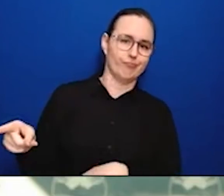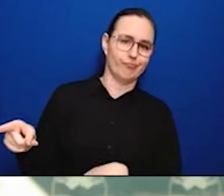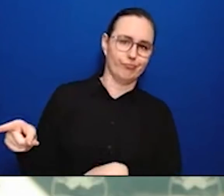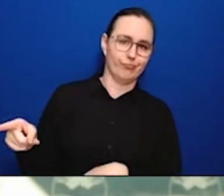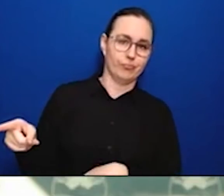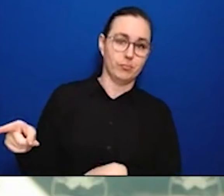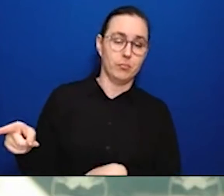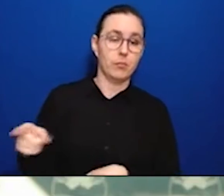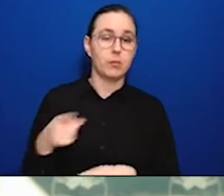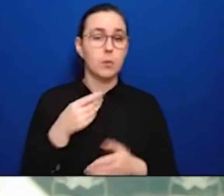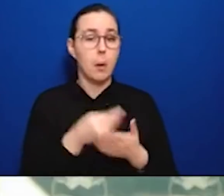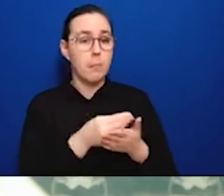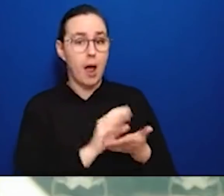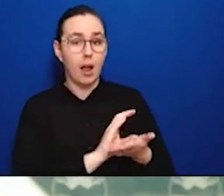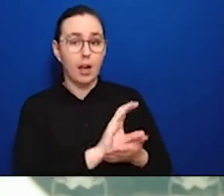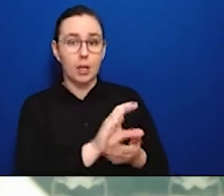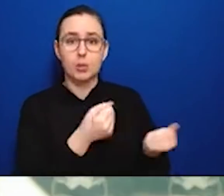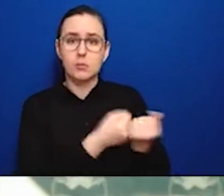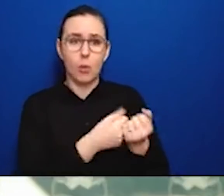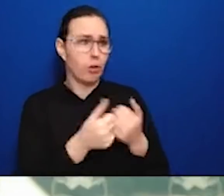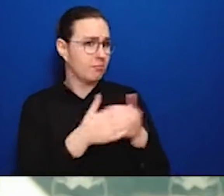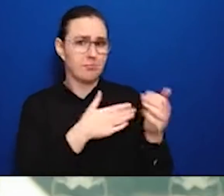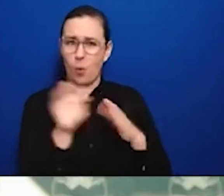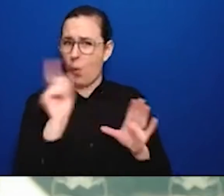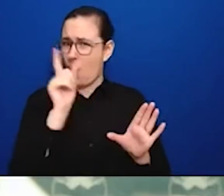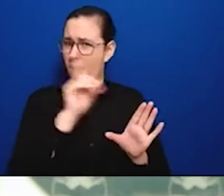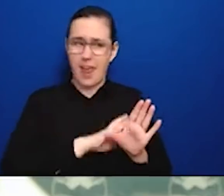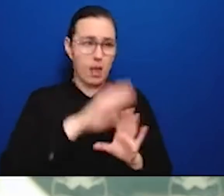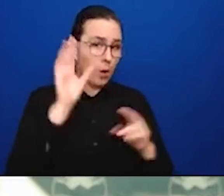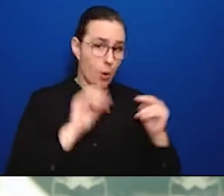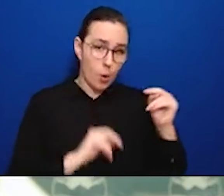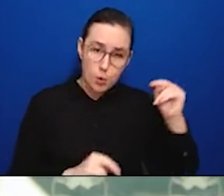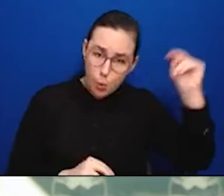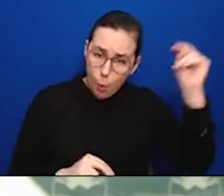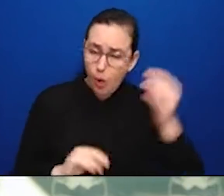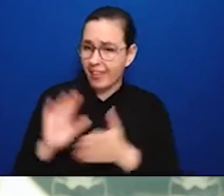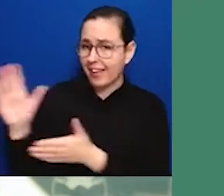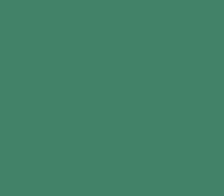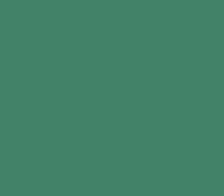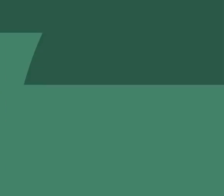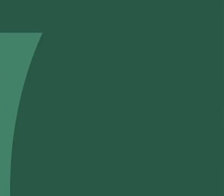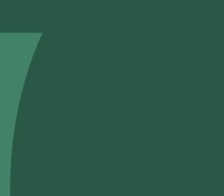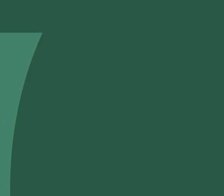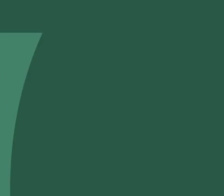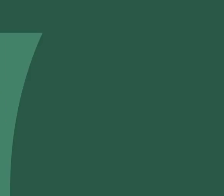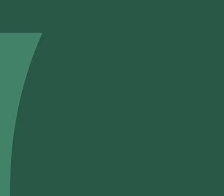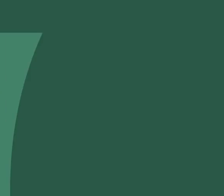anyone, regardless if they're Northern Health, if they're an interior, for their Lower Mainland or the Vancouver Island.